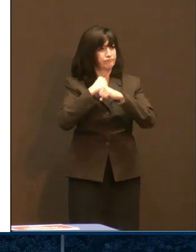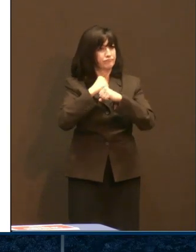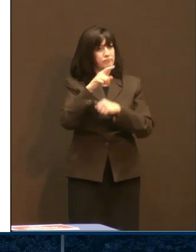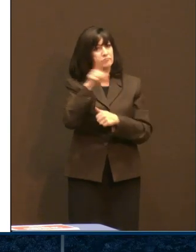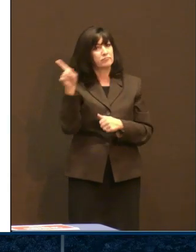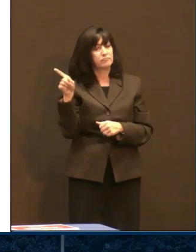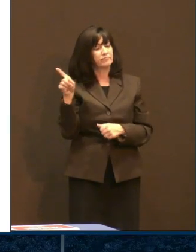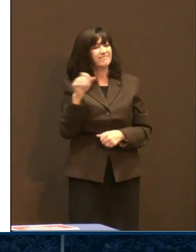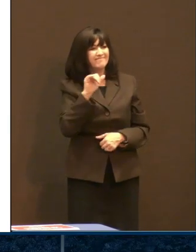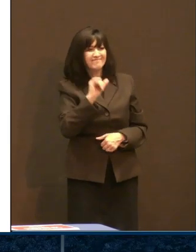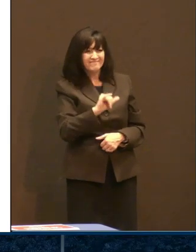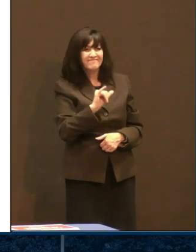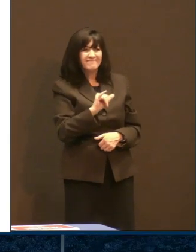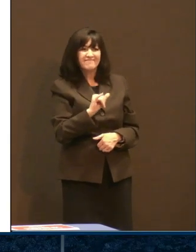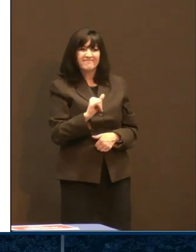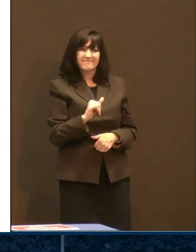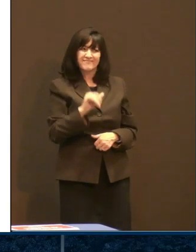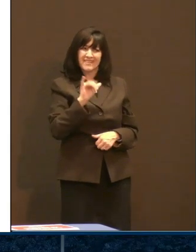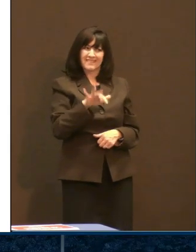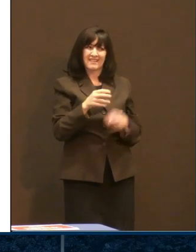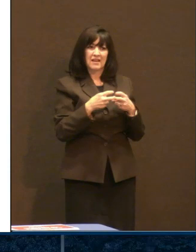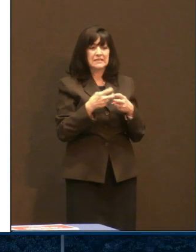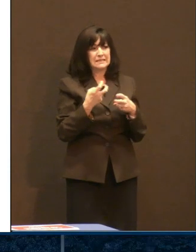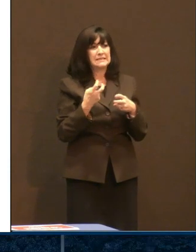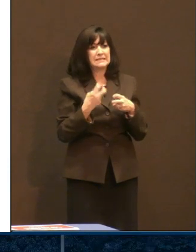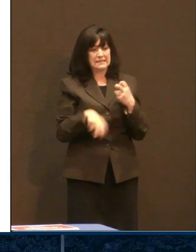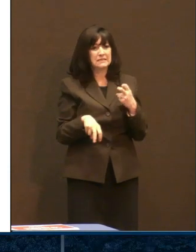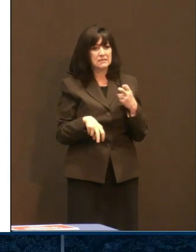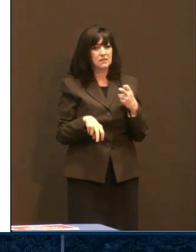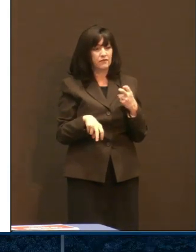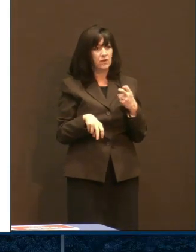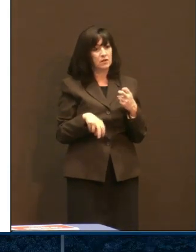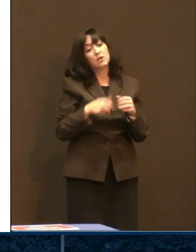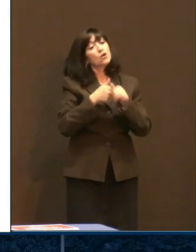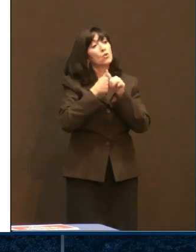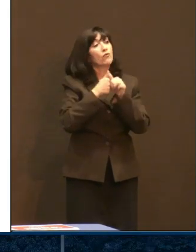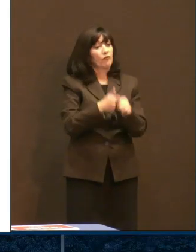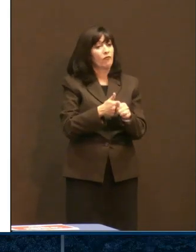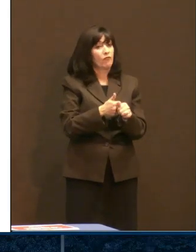in many ways to do it employment by employment,